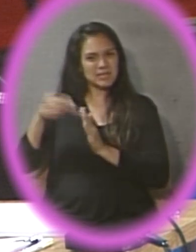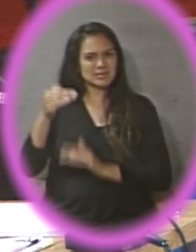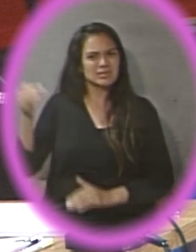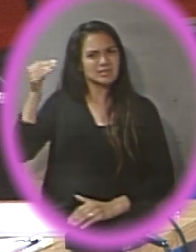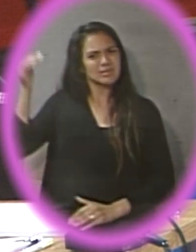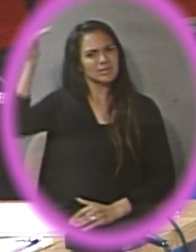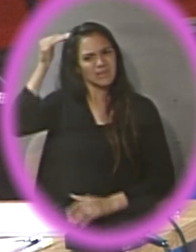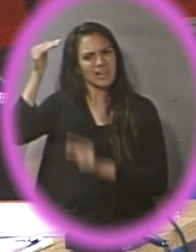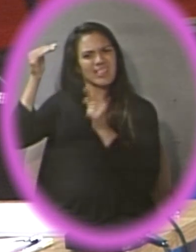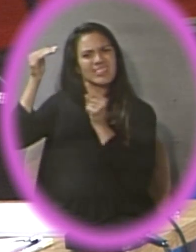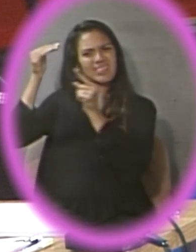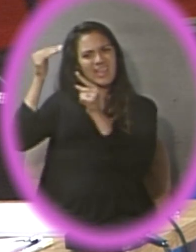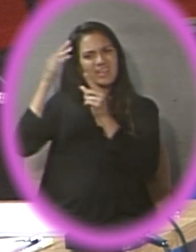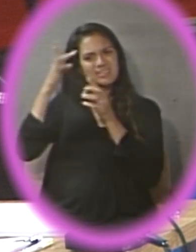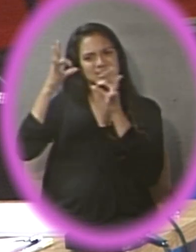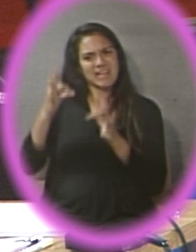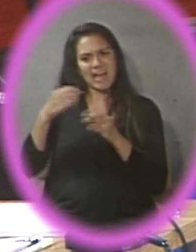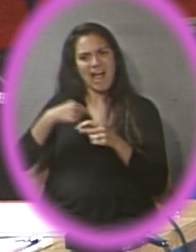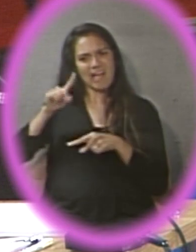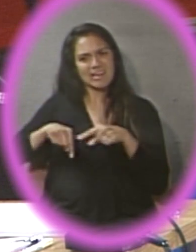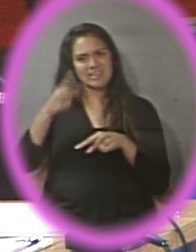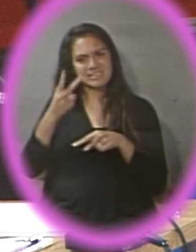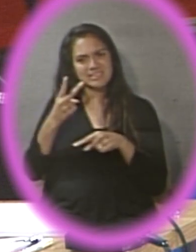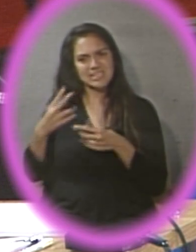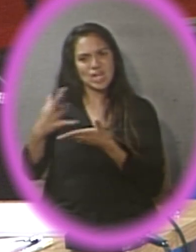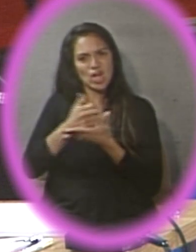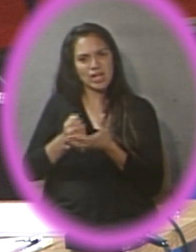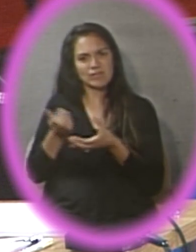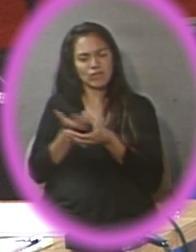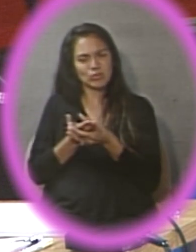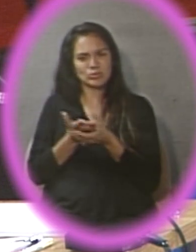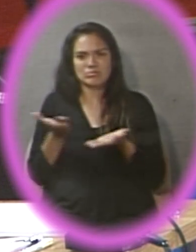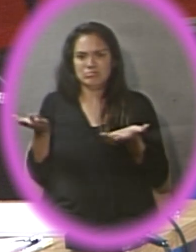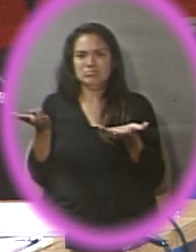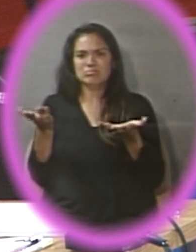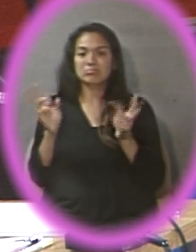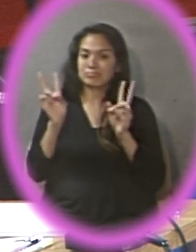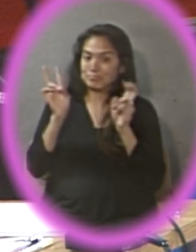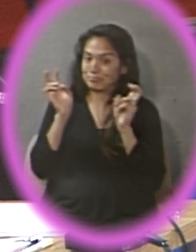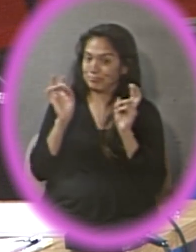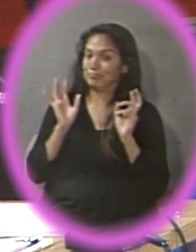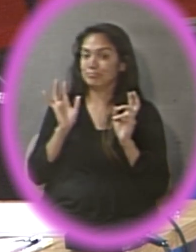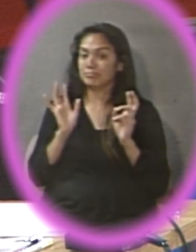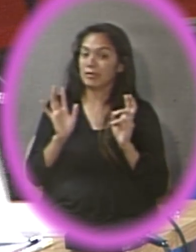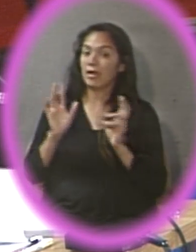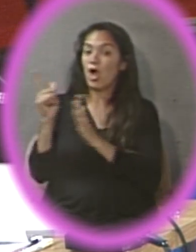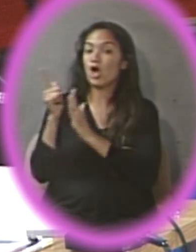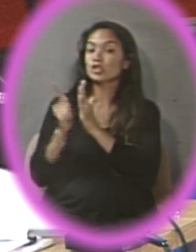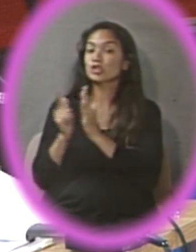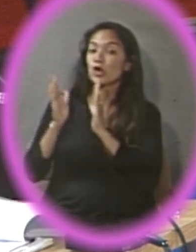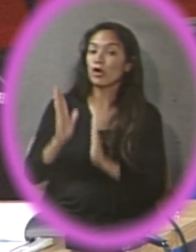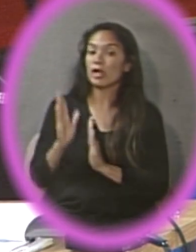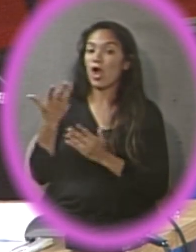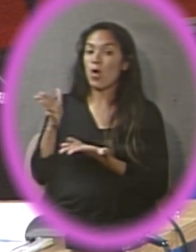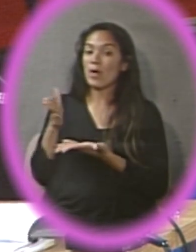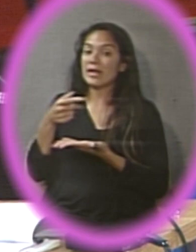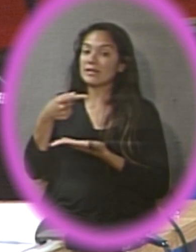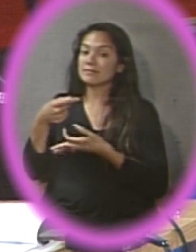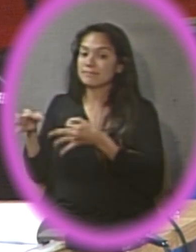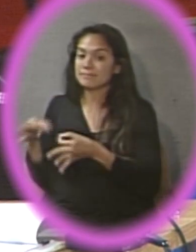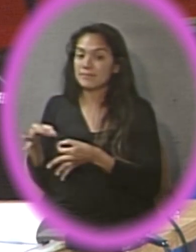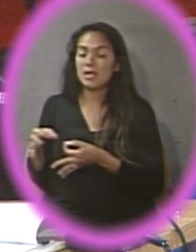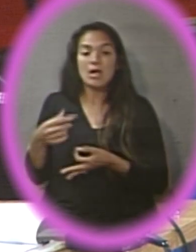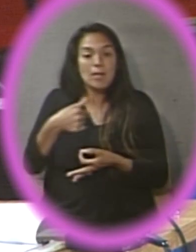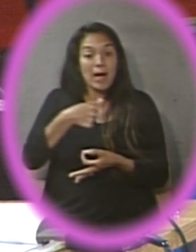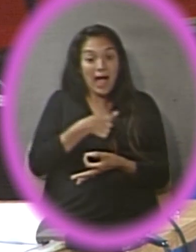top. And I was even told that it's been referred to the attorneys. Now, when I read the school board